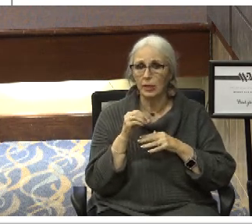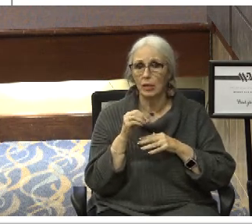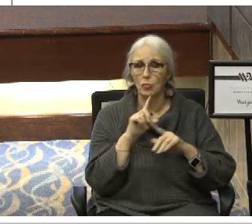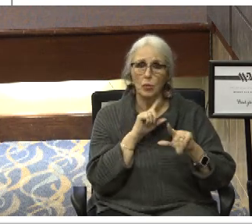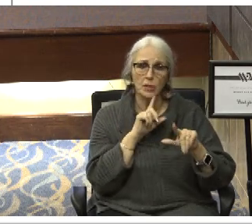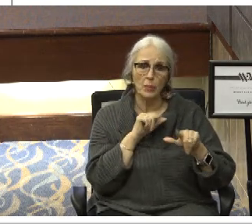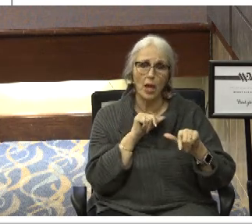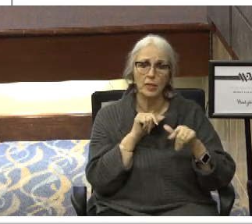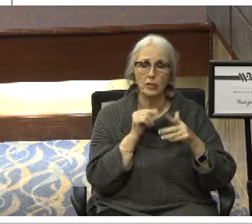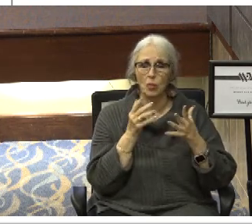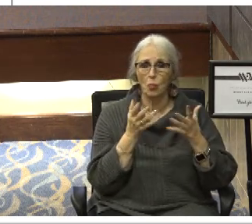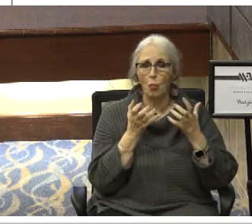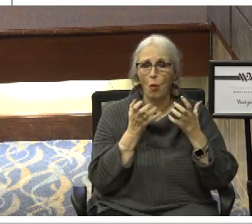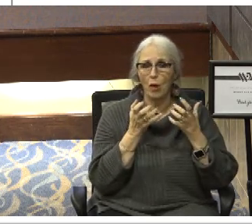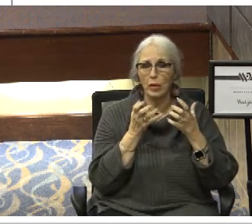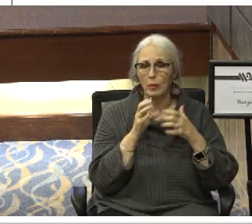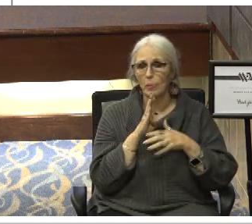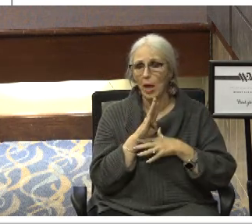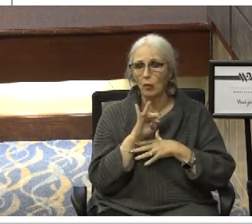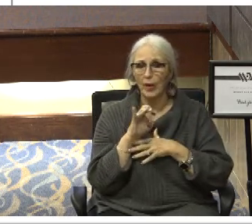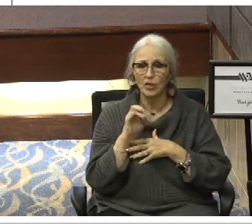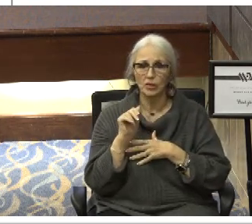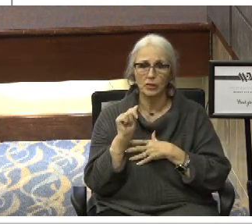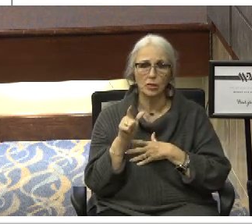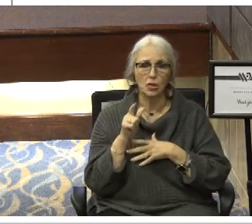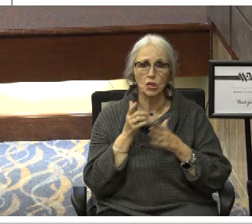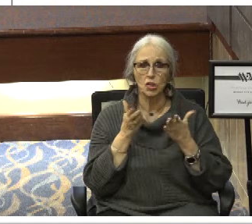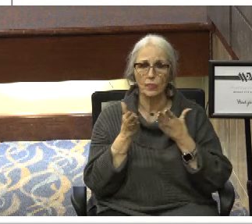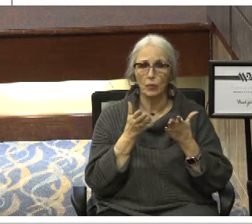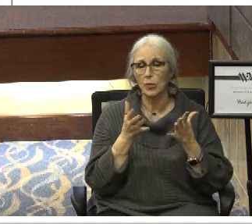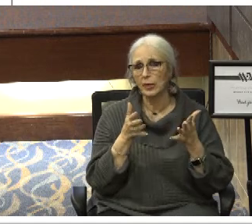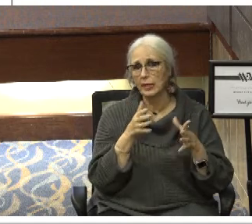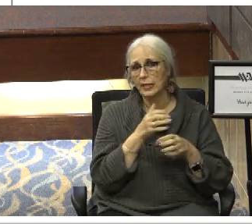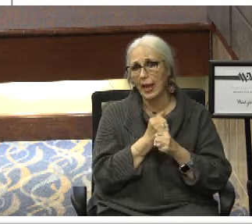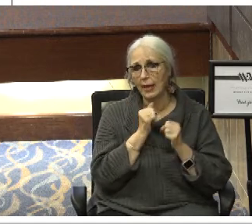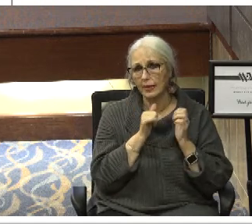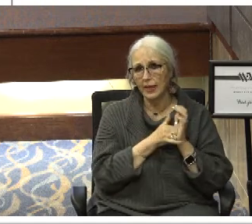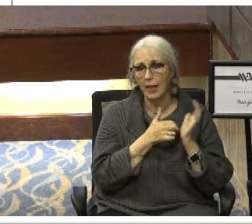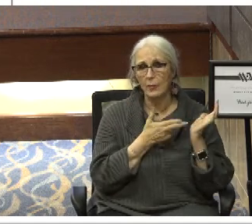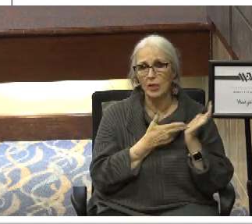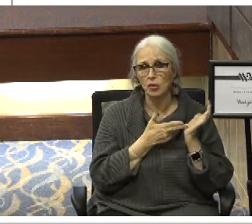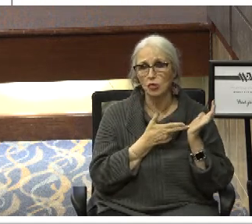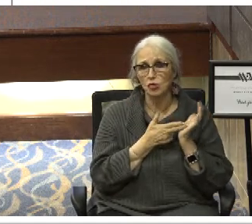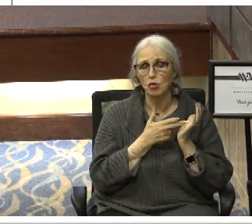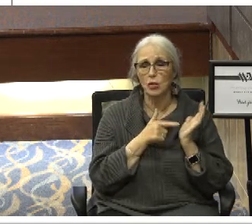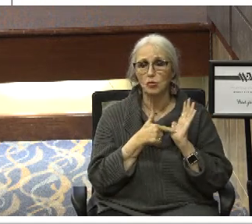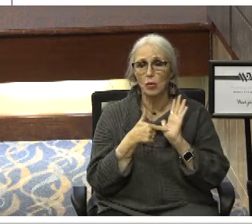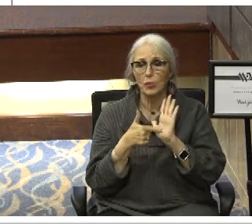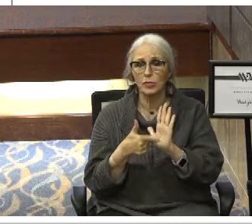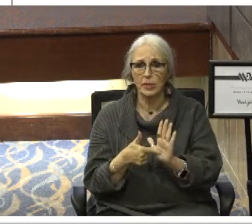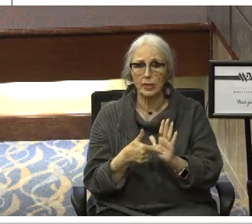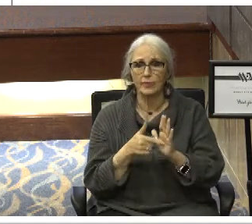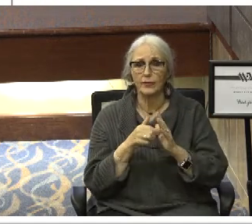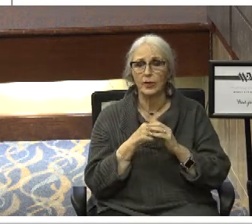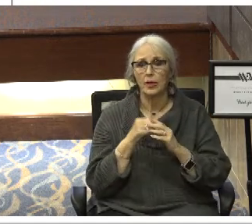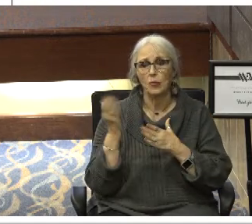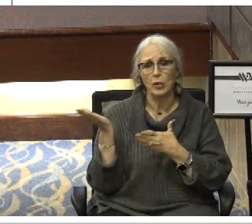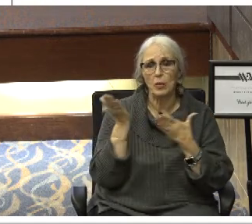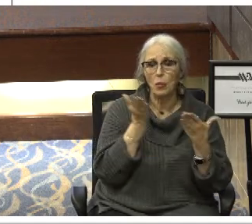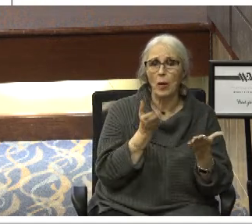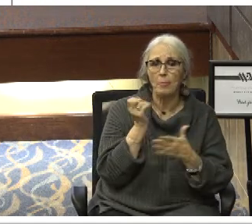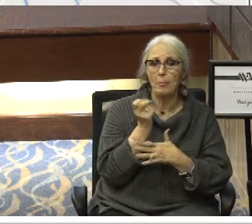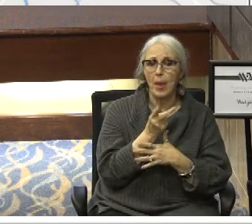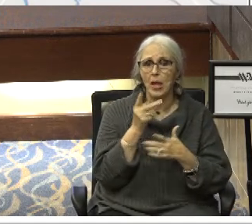respondents wanted that bidirectional service. So we're able to take that and make sure that's represented in the alternatives we bring back to the community.